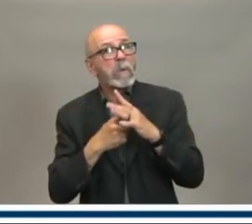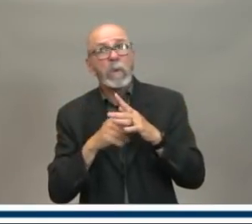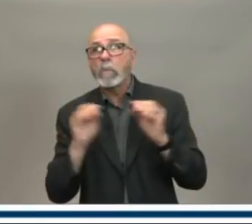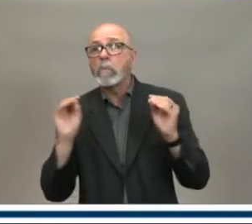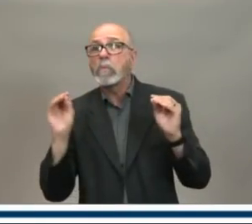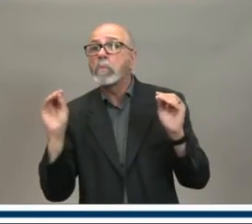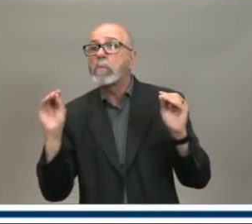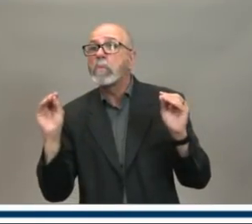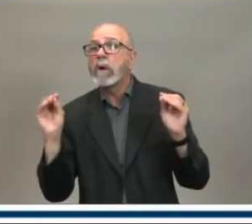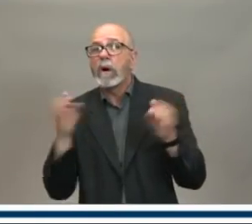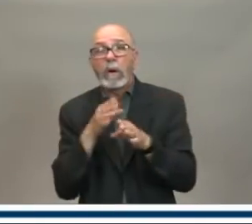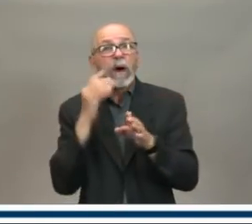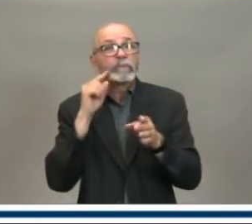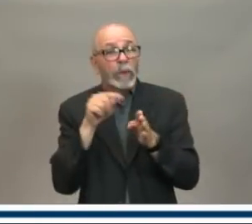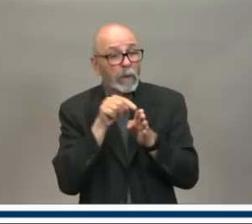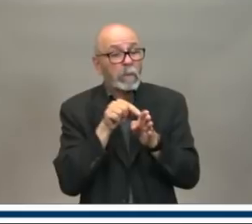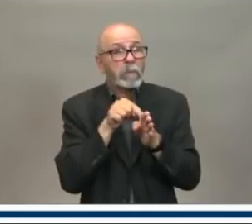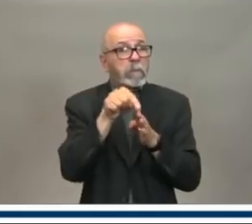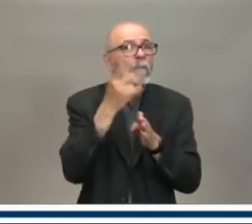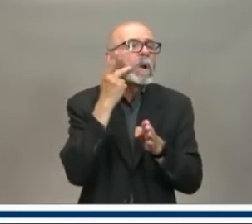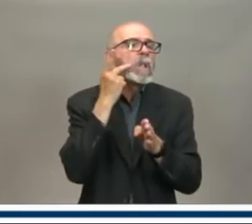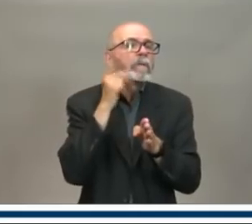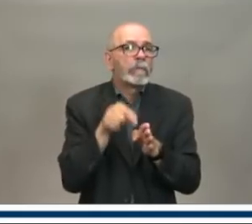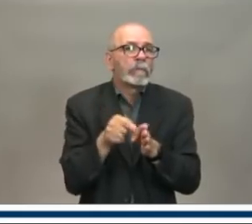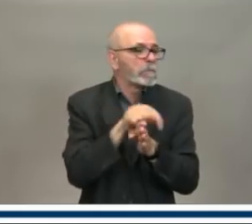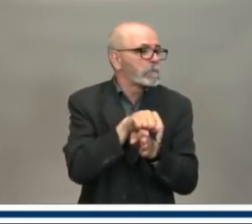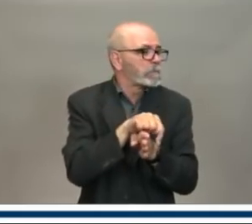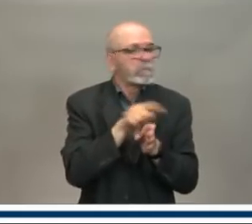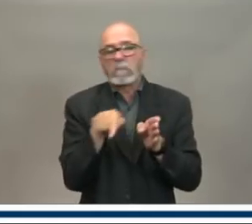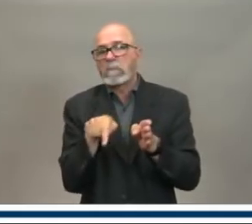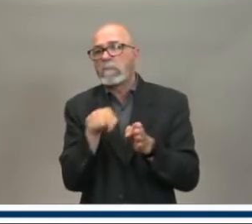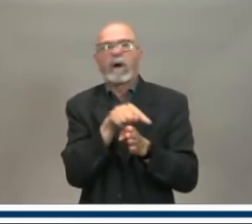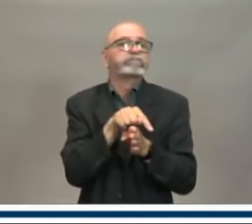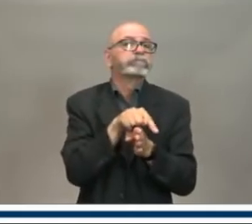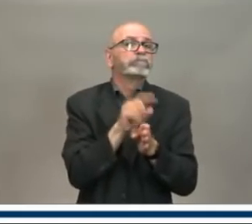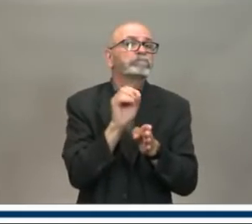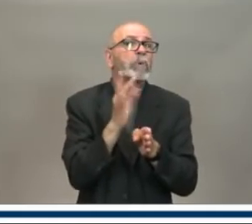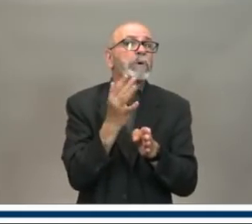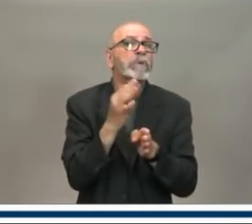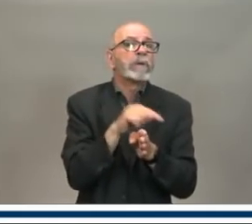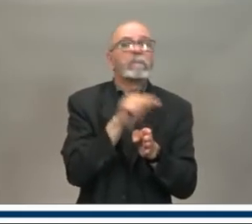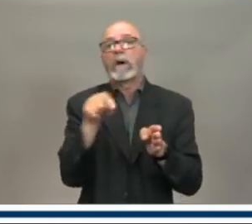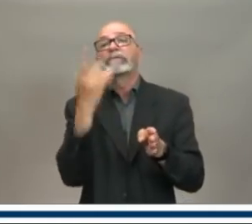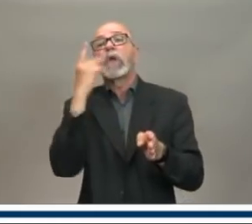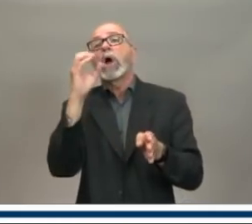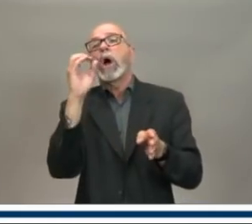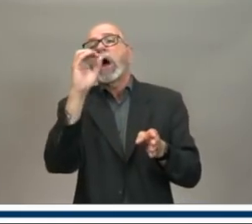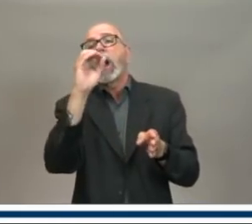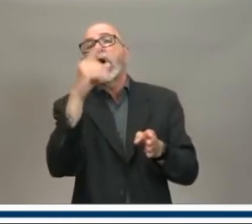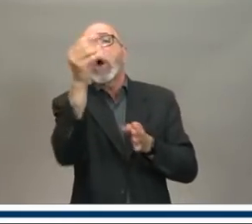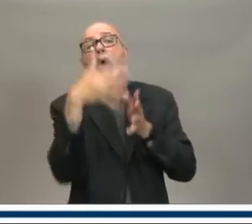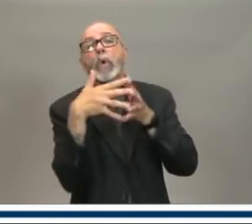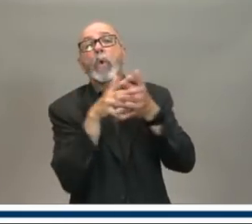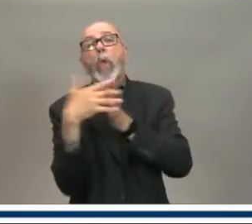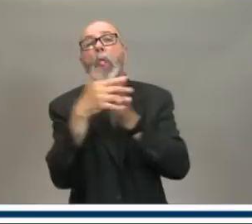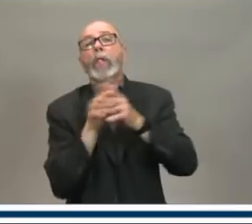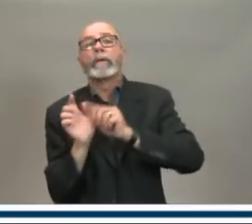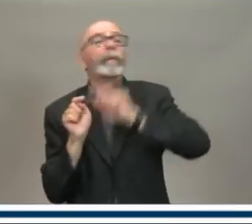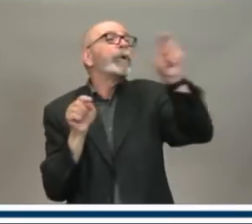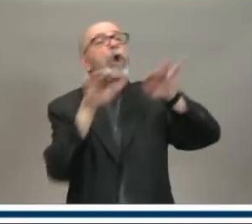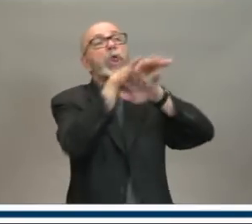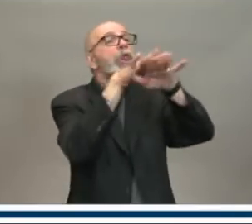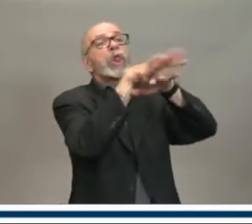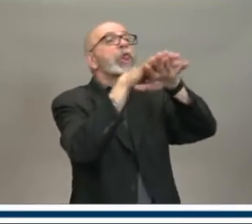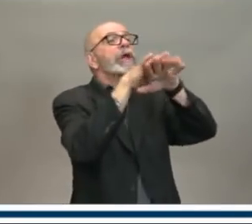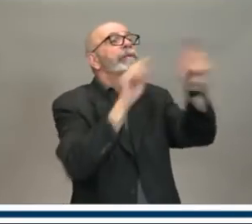that own property in other provinces have the ability to go home to their cottages, and whether you live in New Brunswick and own a property here, I think we should start